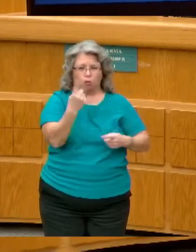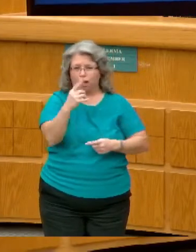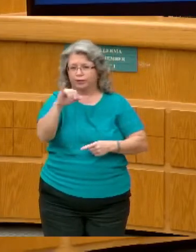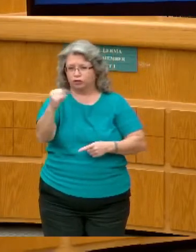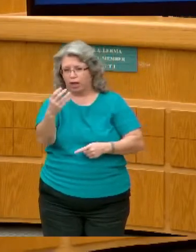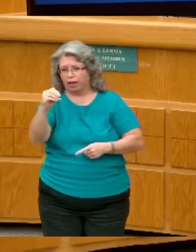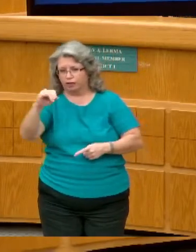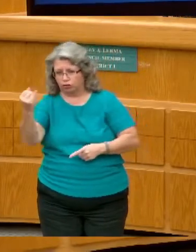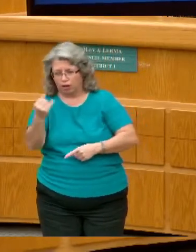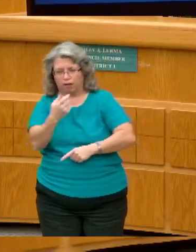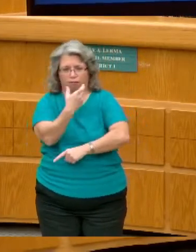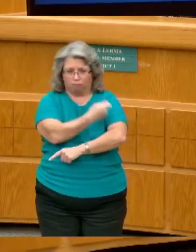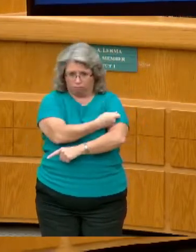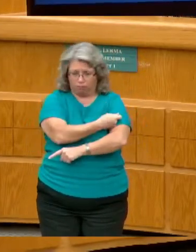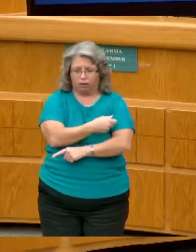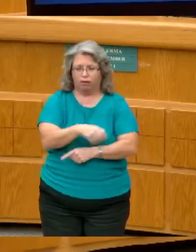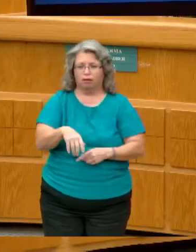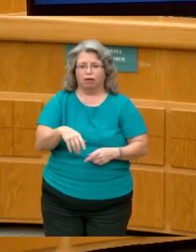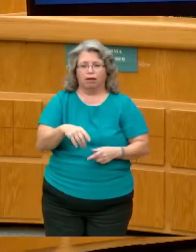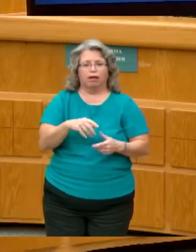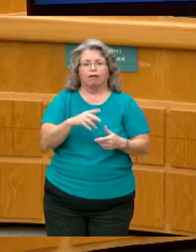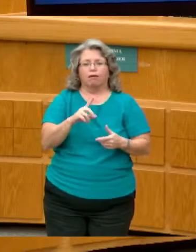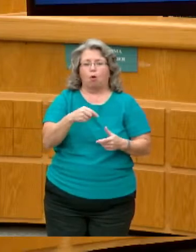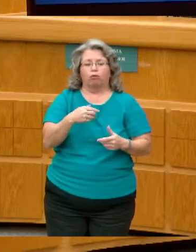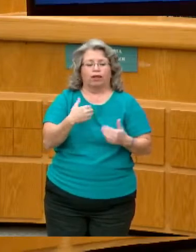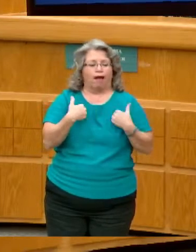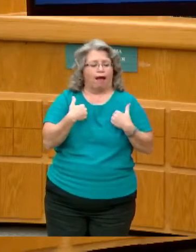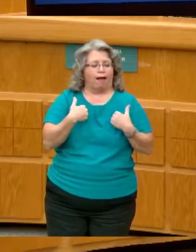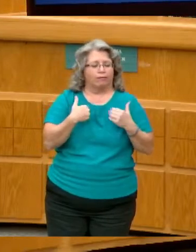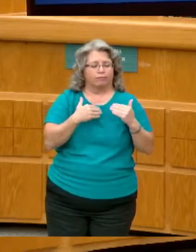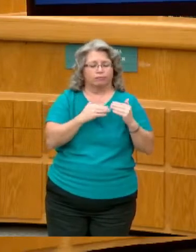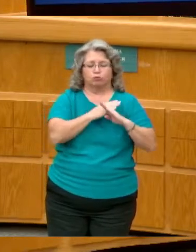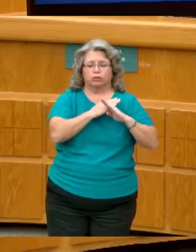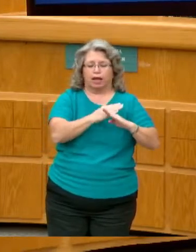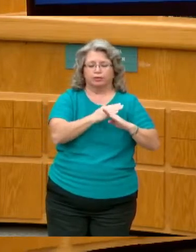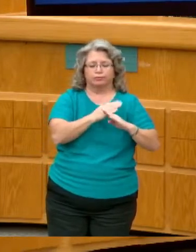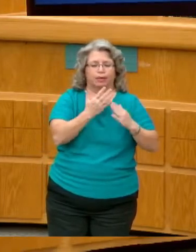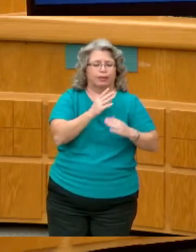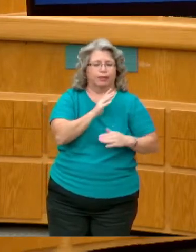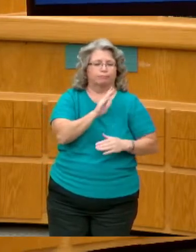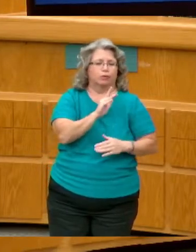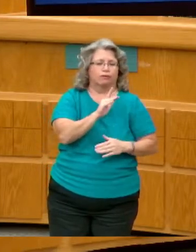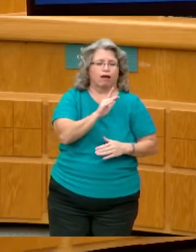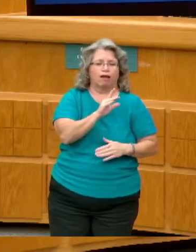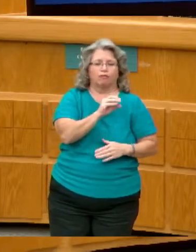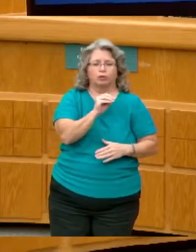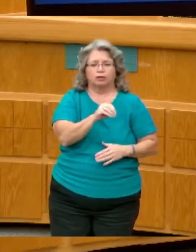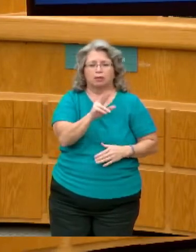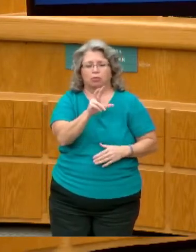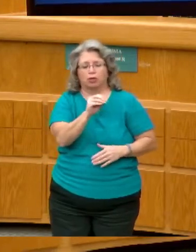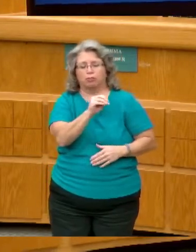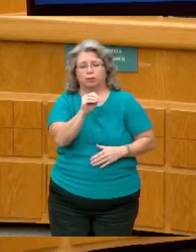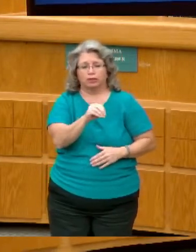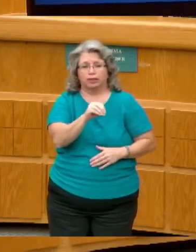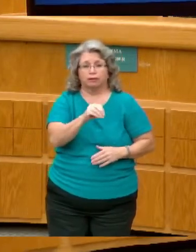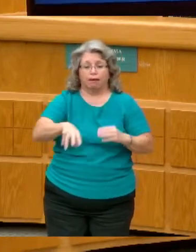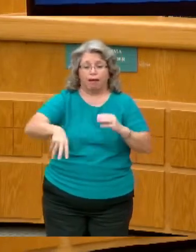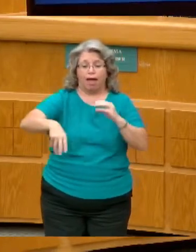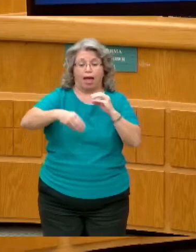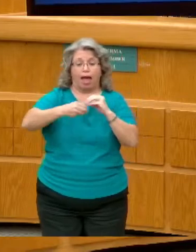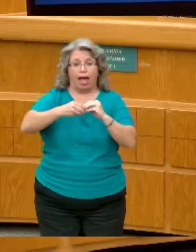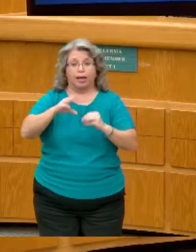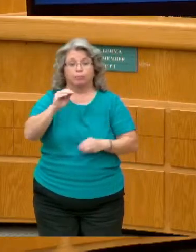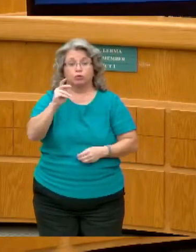you only have about 25-30% protection against Omicron. But if you were to get your booster, you're going to